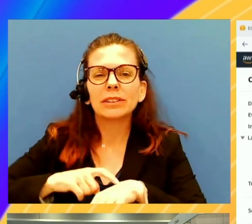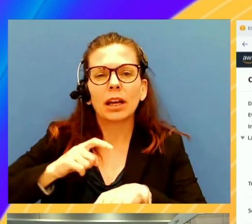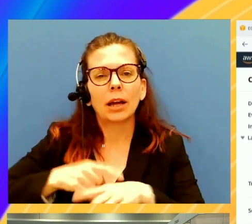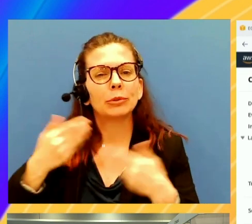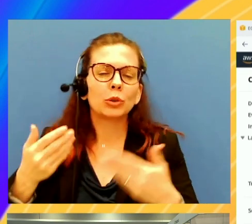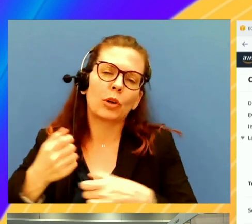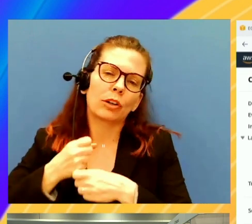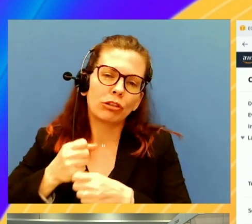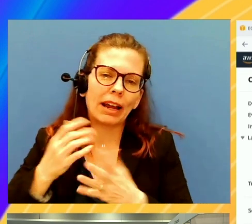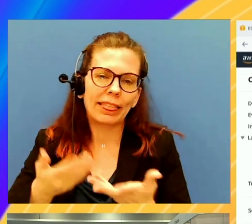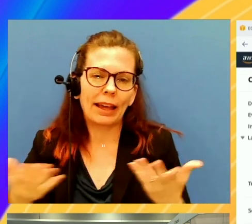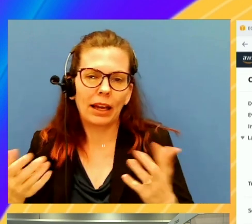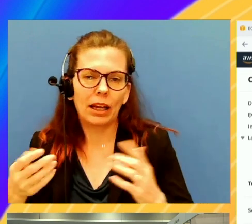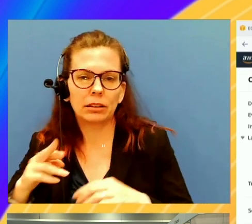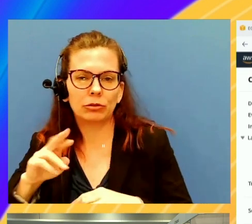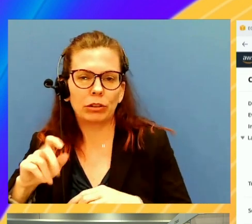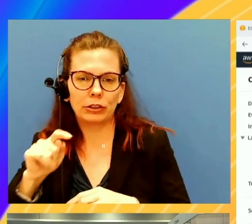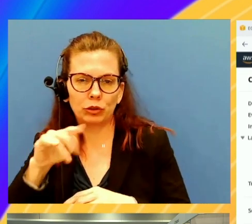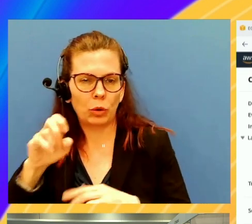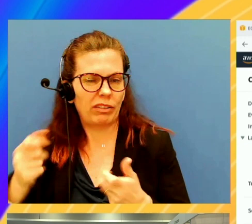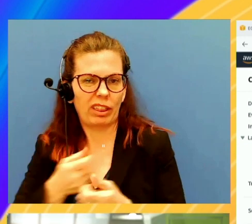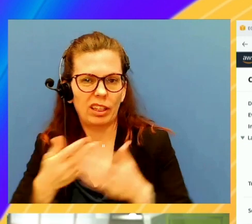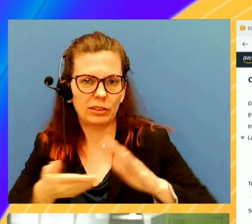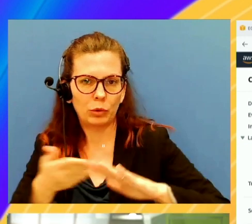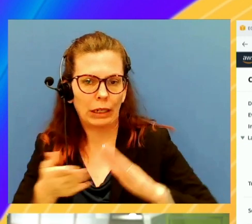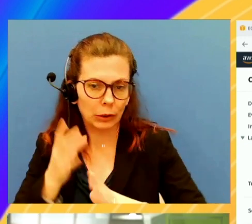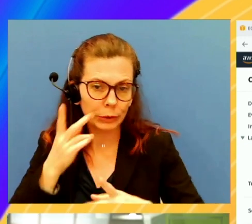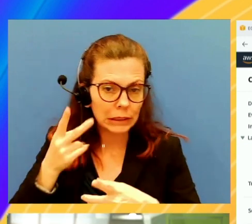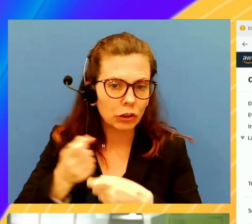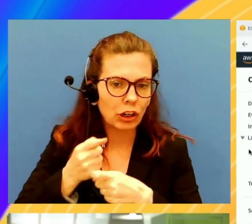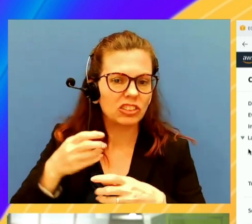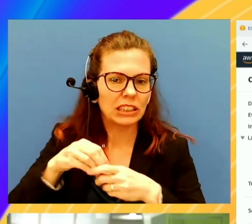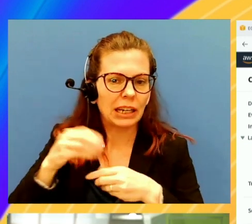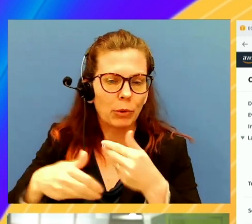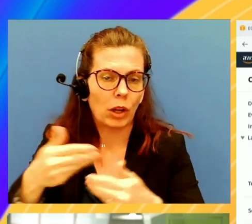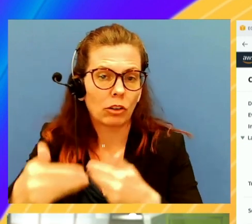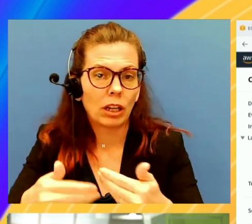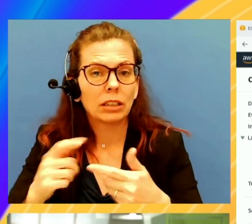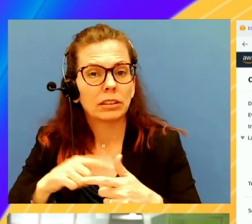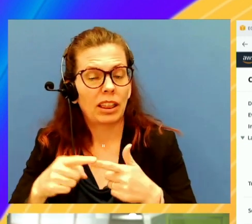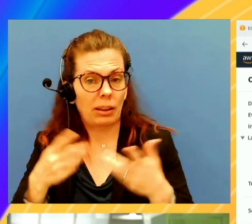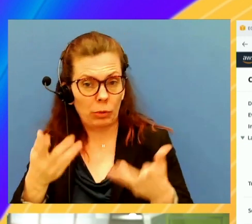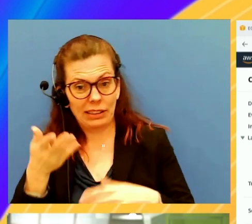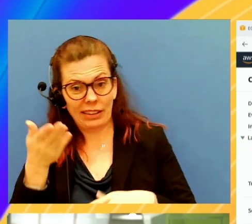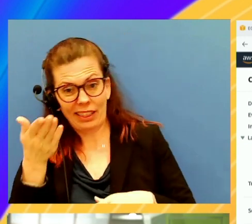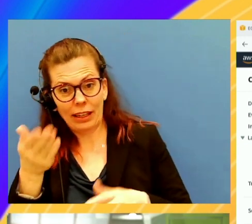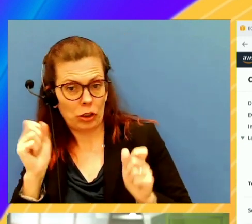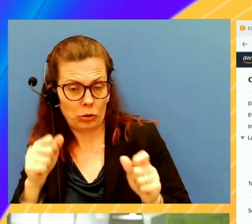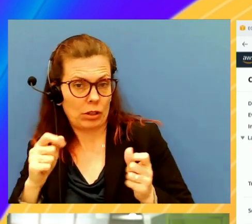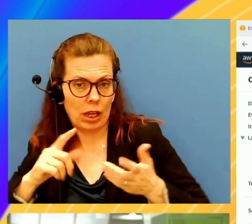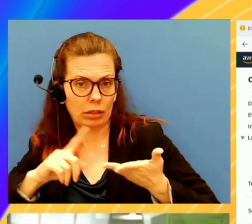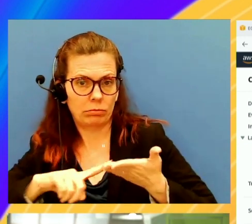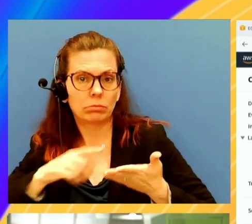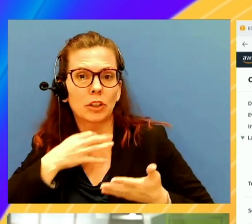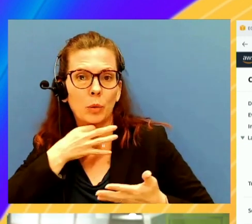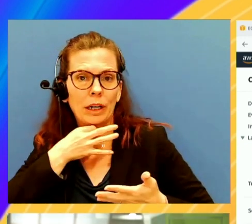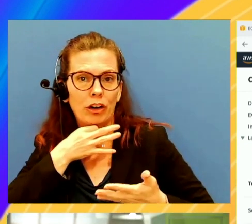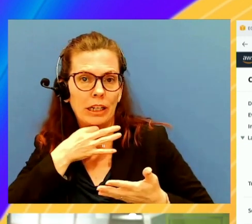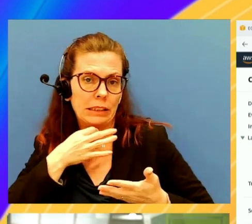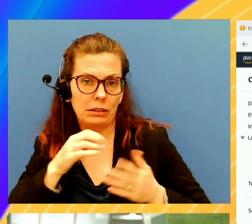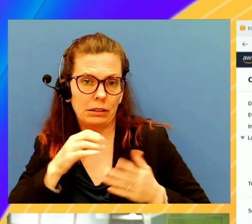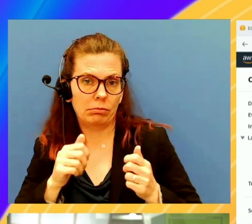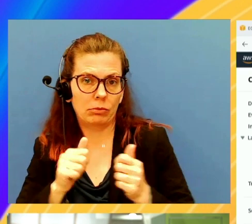the event data store. Everything would be up and ready. You see creation in progress. And then once it's there, you can start running queries on it. That's